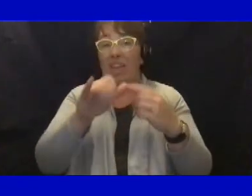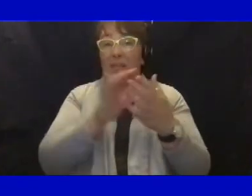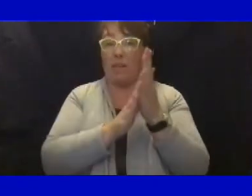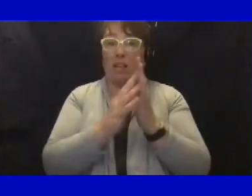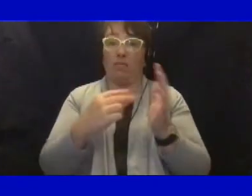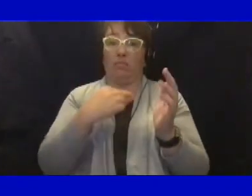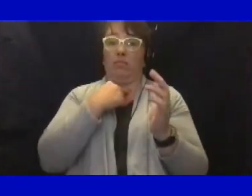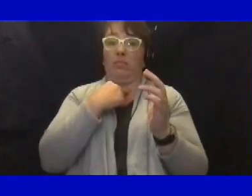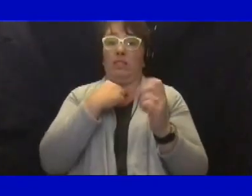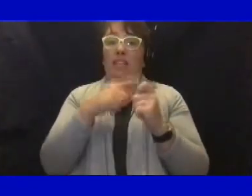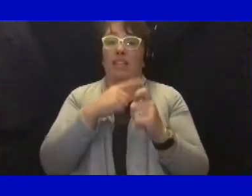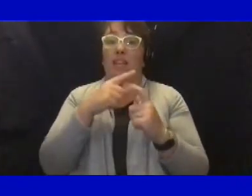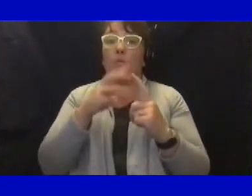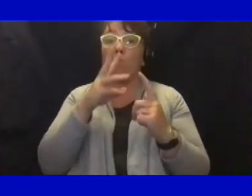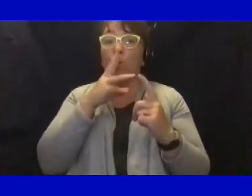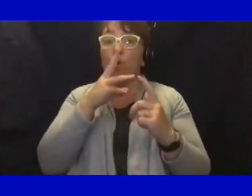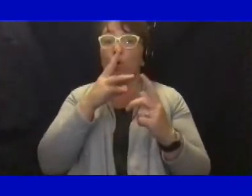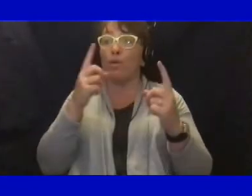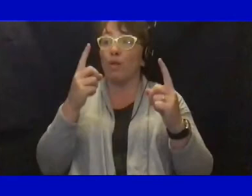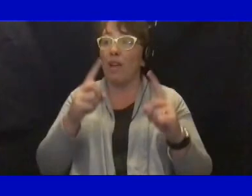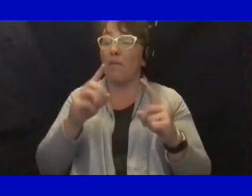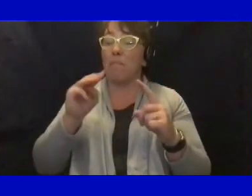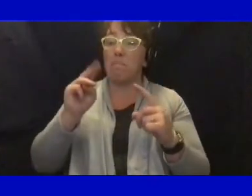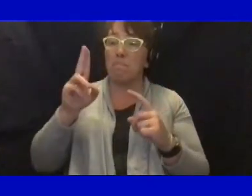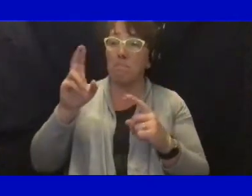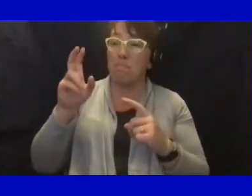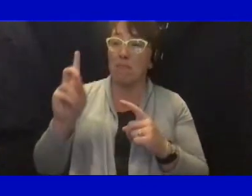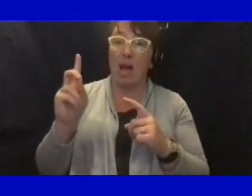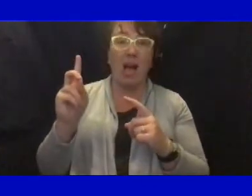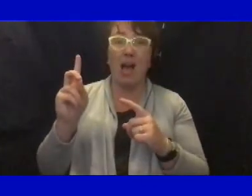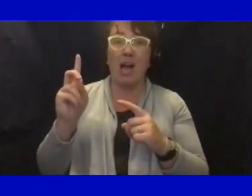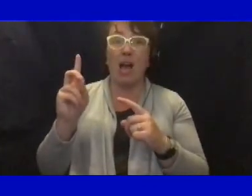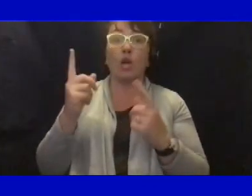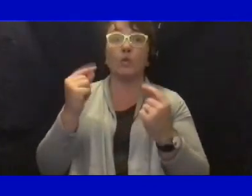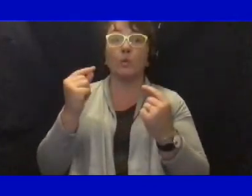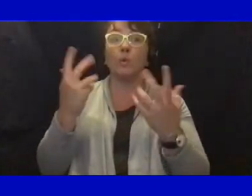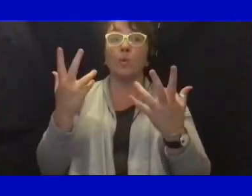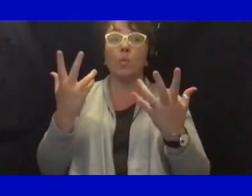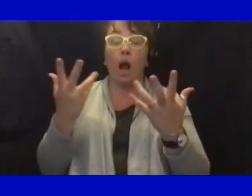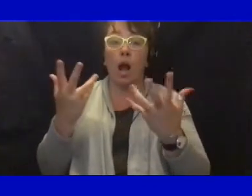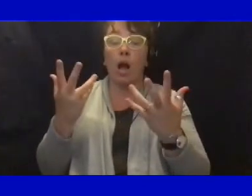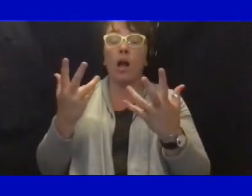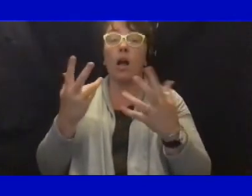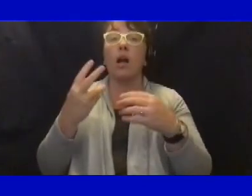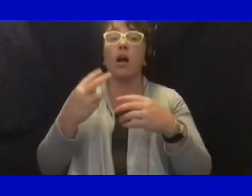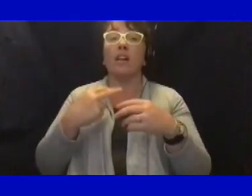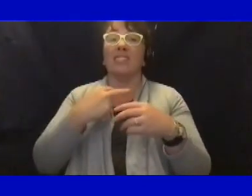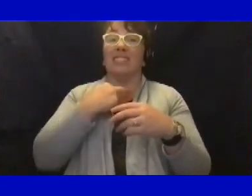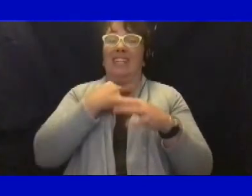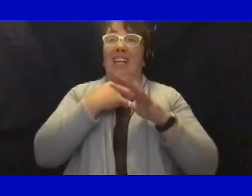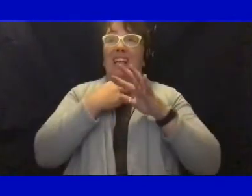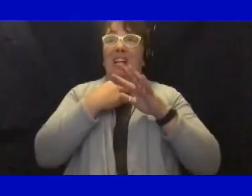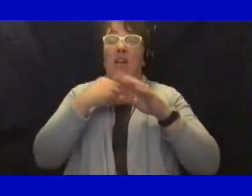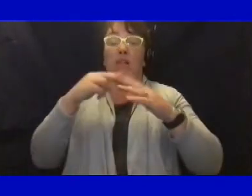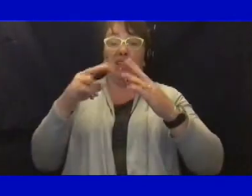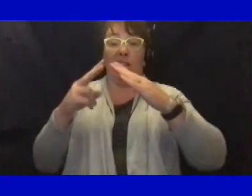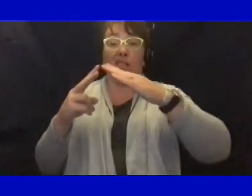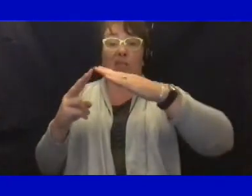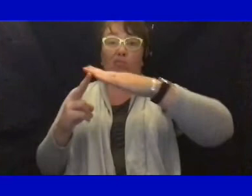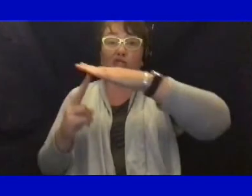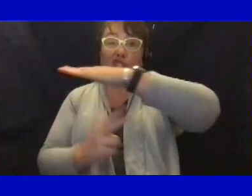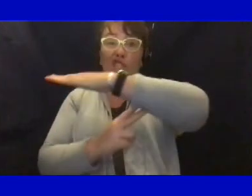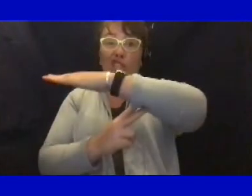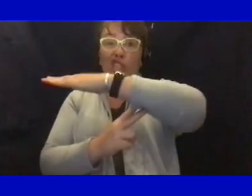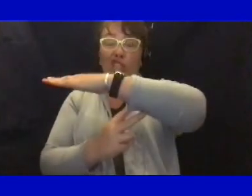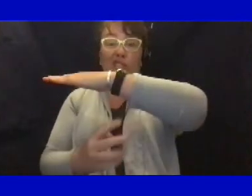the vegetation, the mud, it has nowhere to go but up and out of the channel and into the community. When that water starts moving through the community,